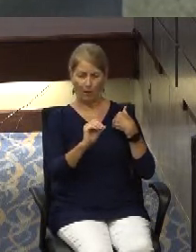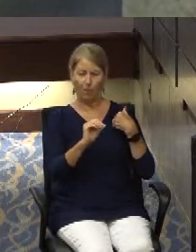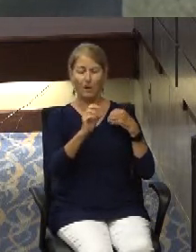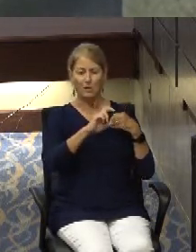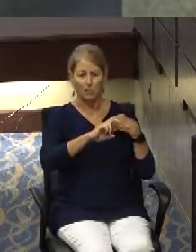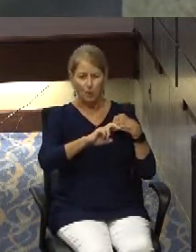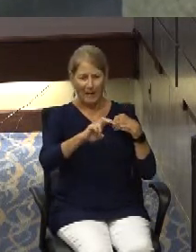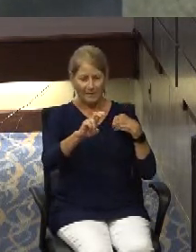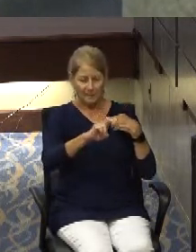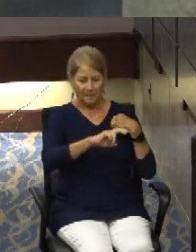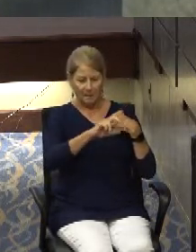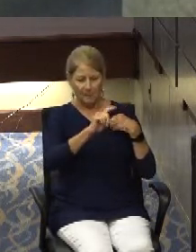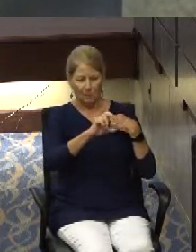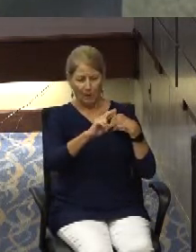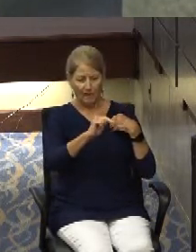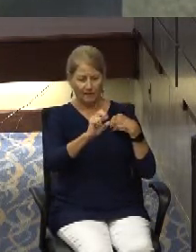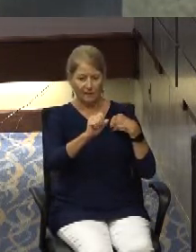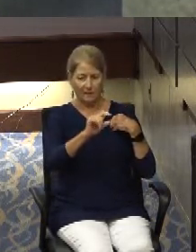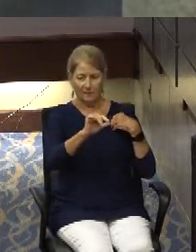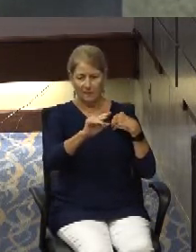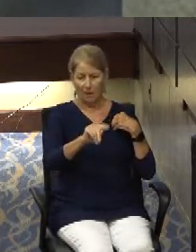available to them.